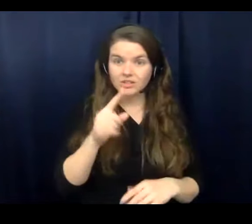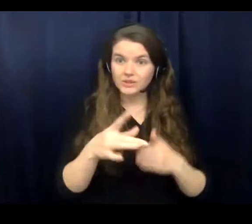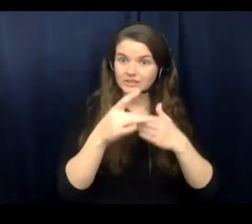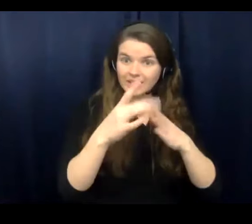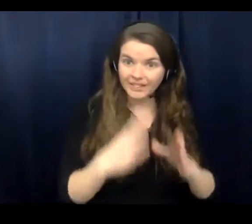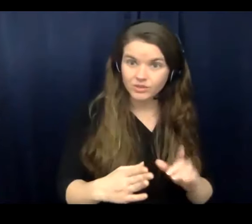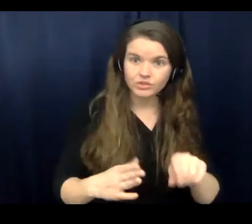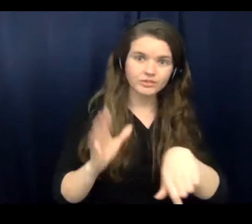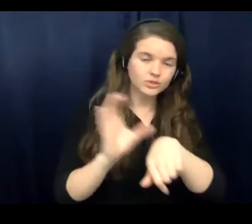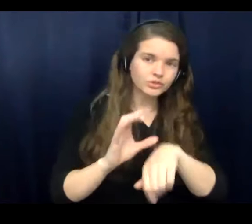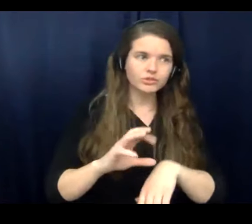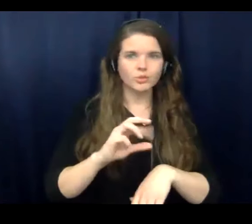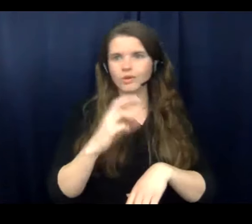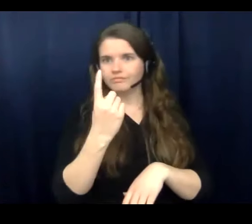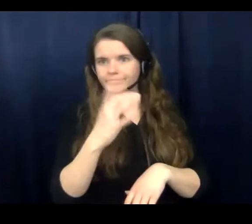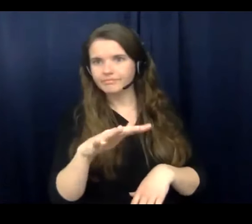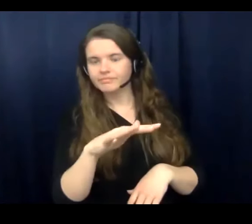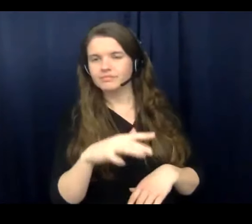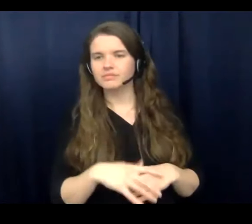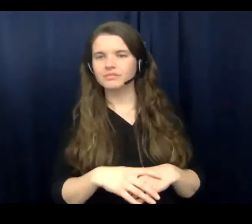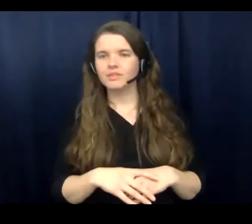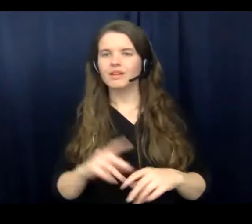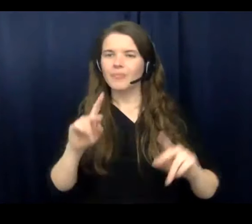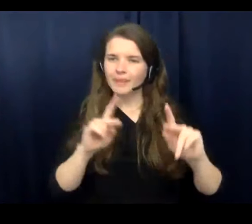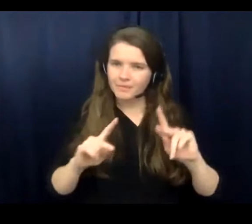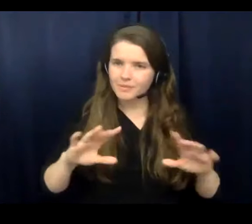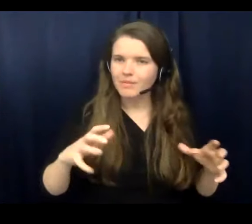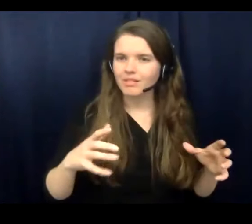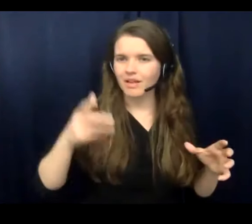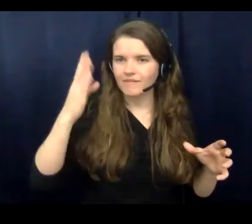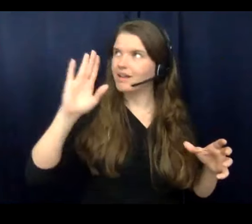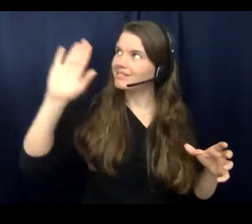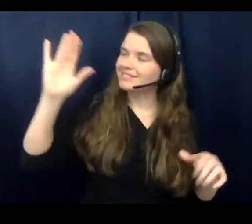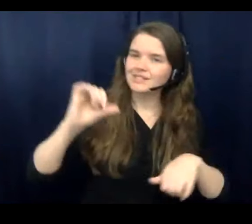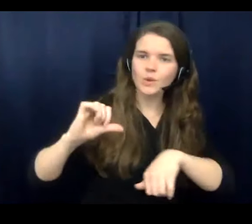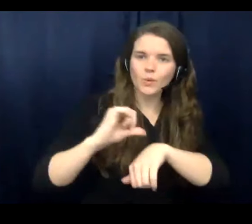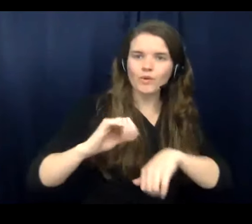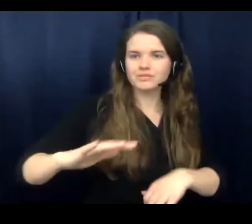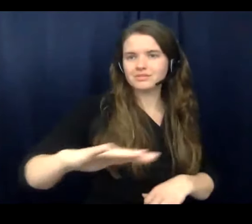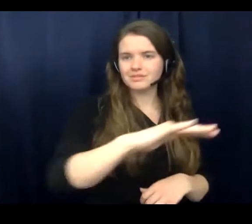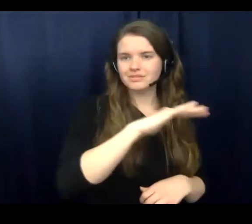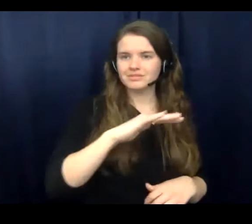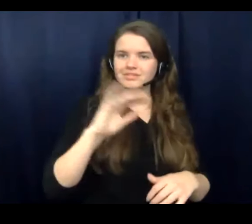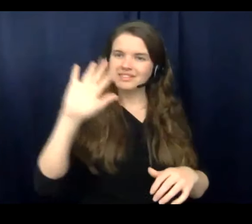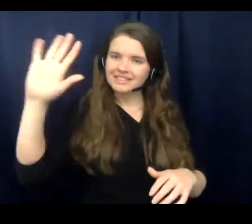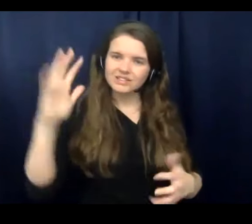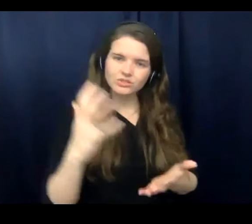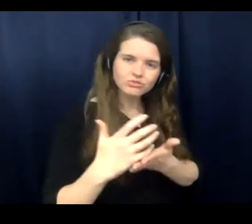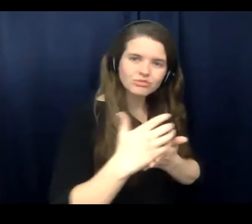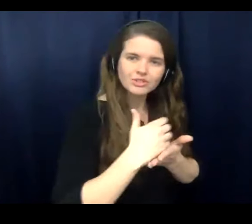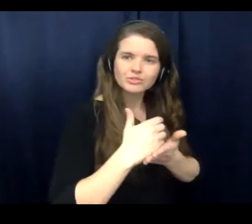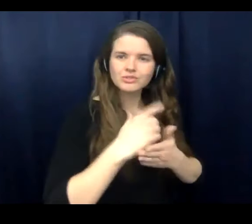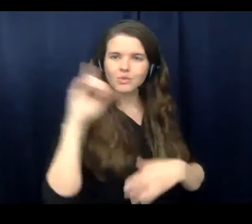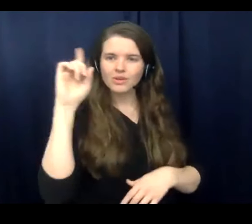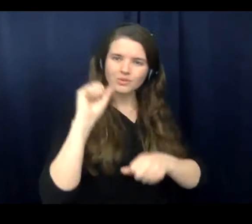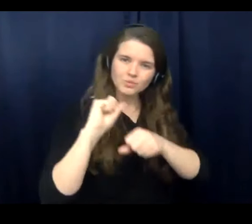the church or something like that. No. The people of God were considered the anointed of God because that's the treasure of God. That's where God is working. They're